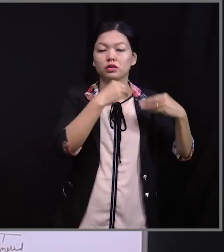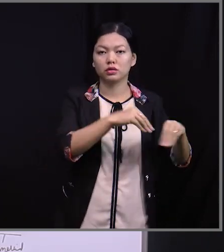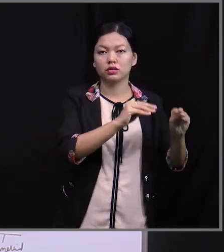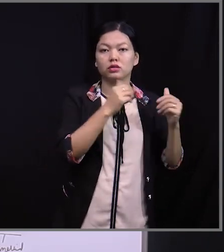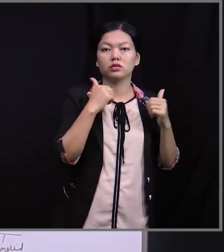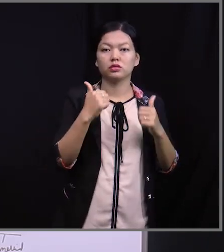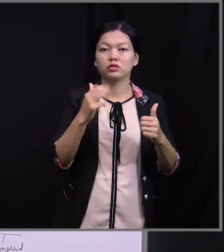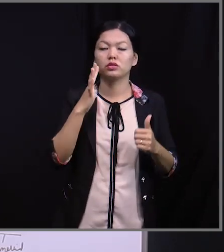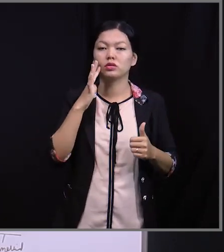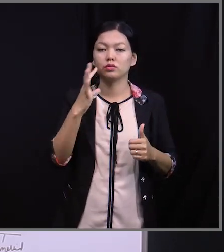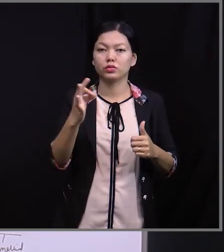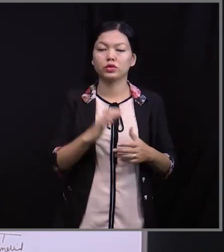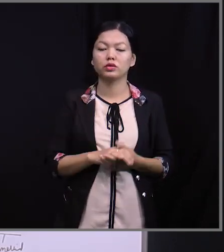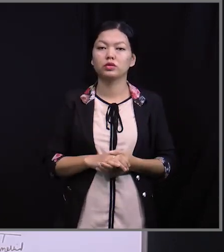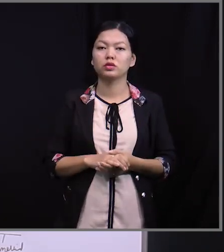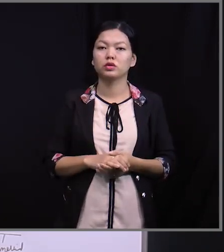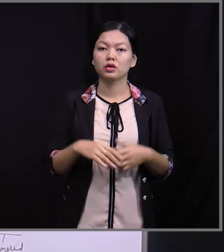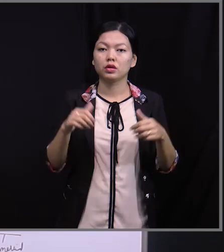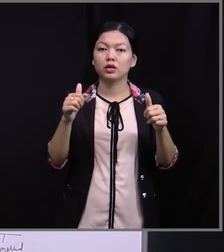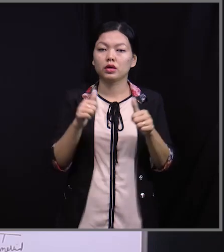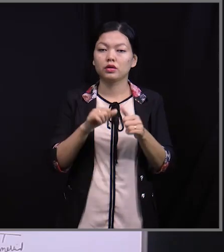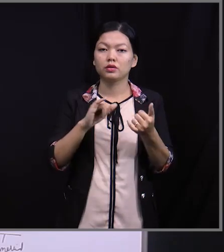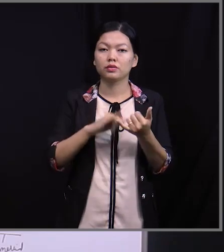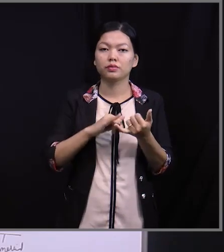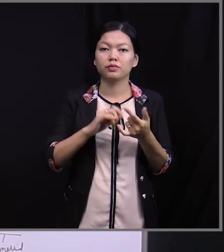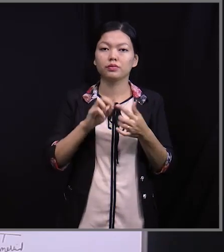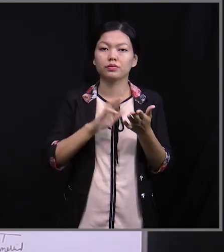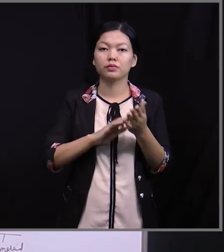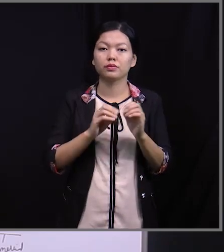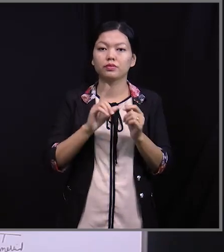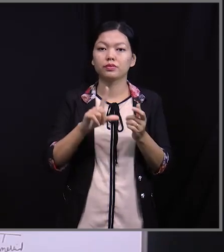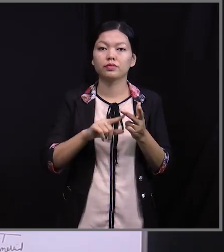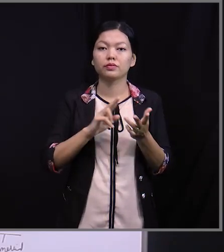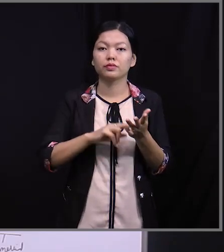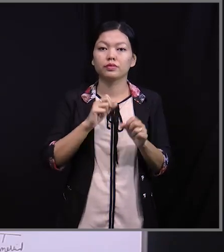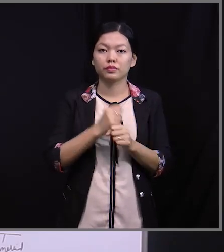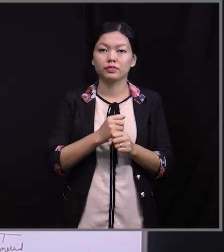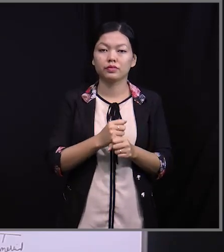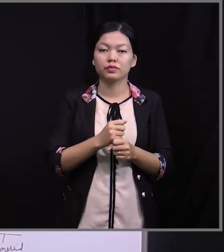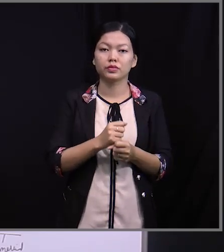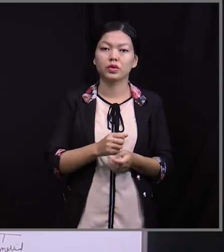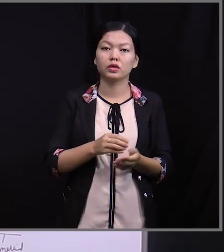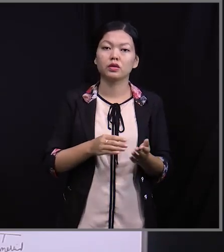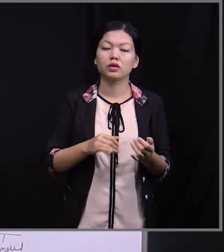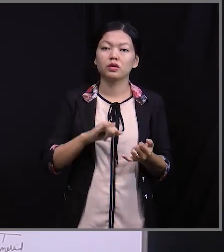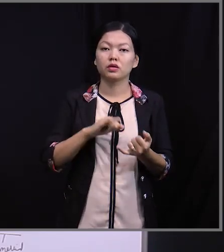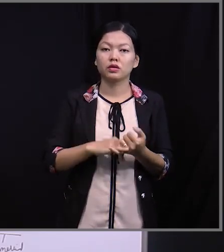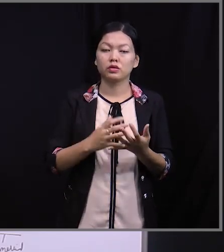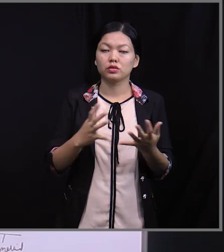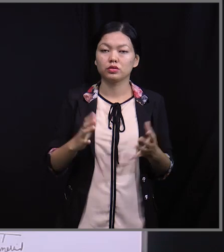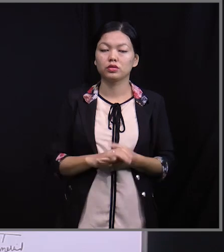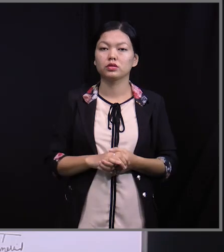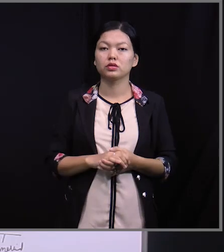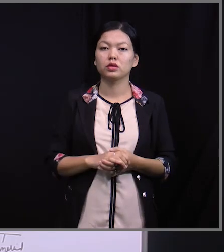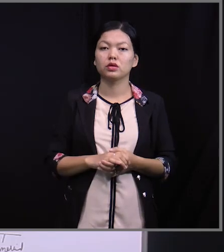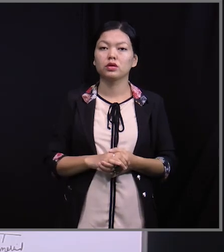is assembling the required resources. Once we discover the idea and investigate the market, the